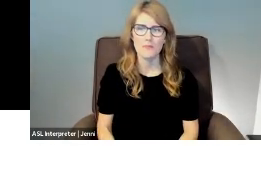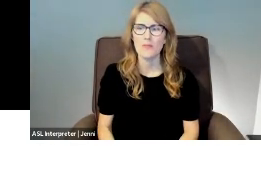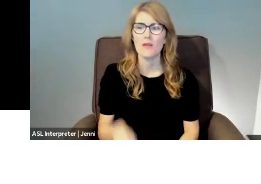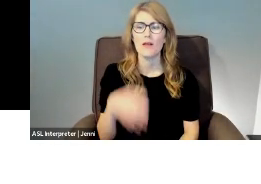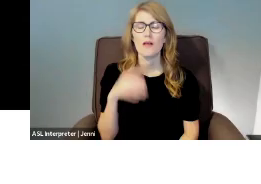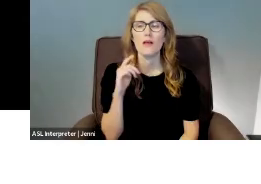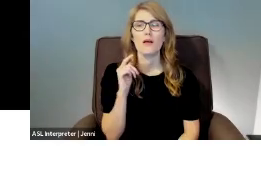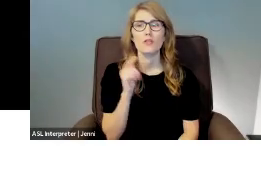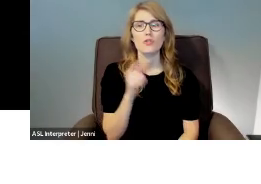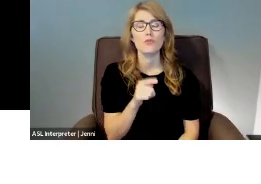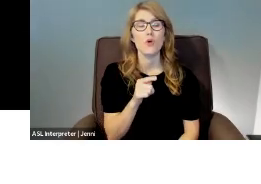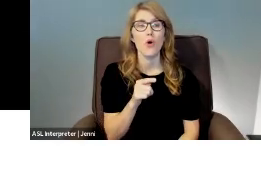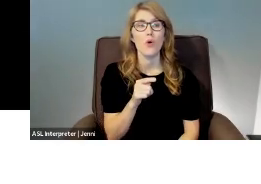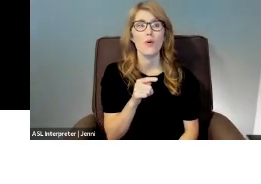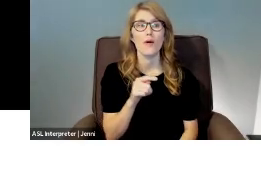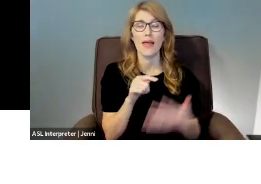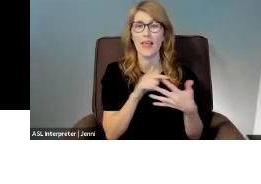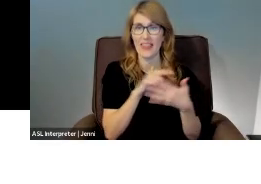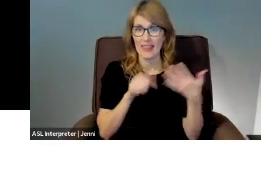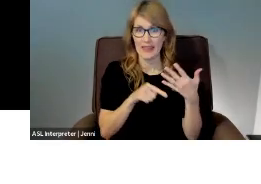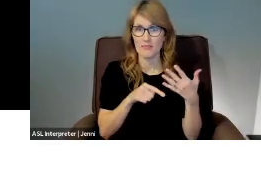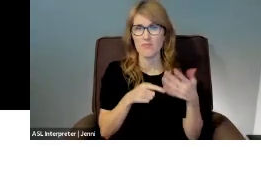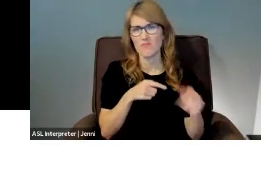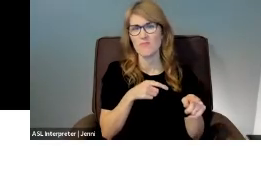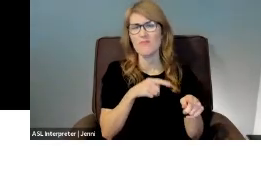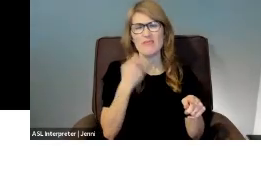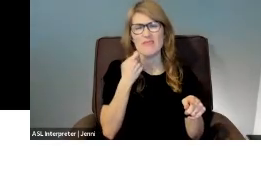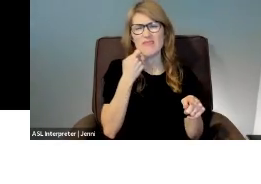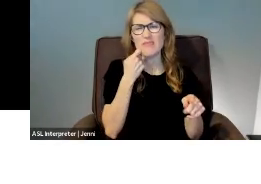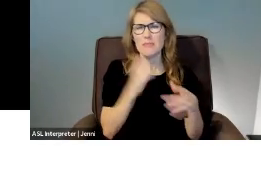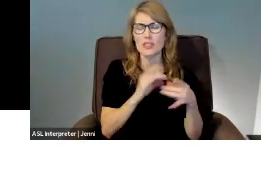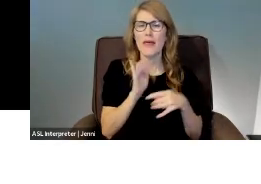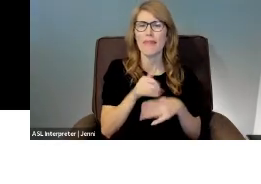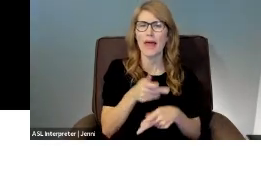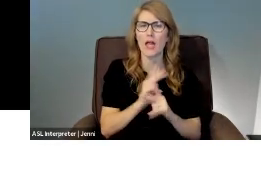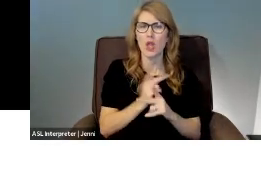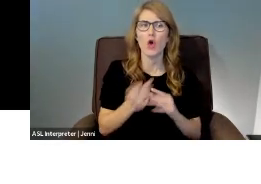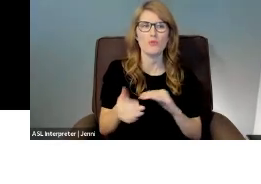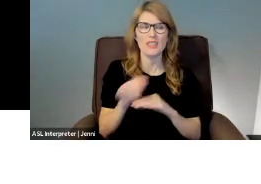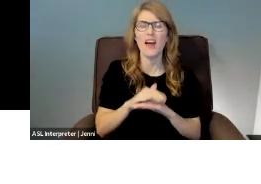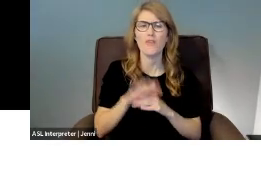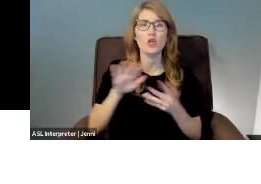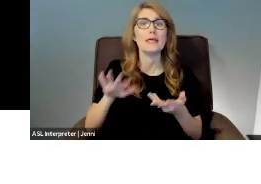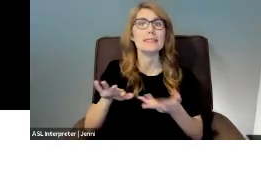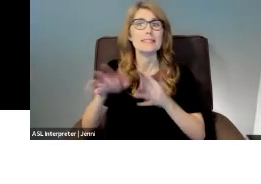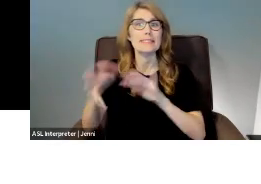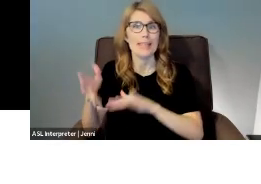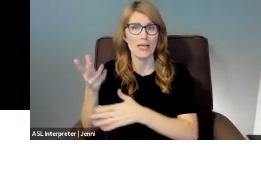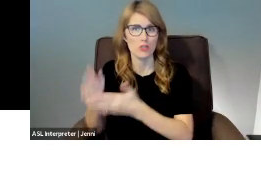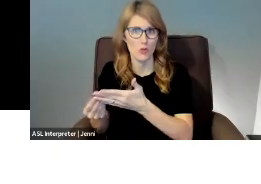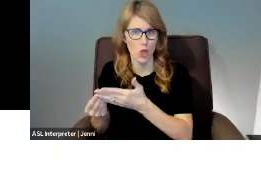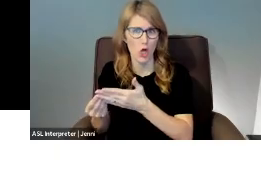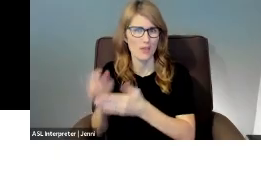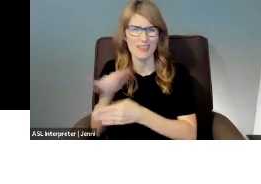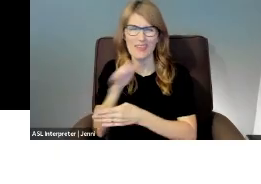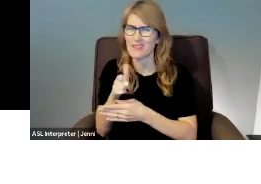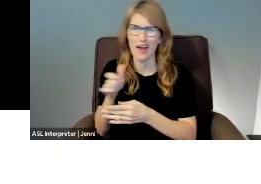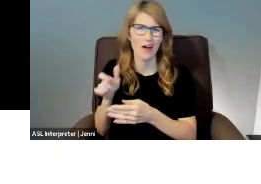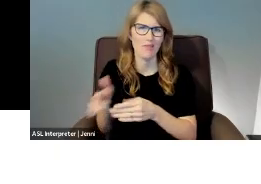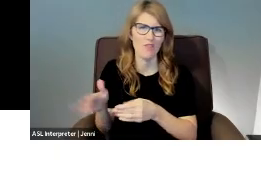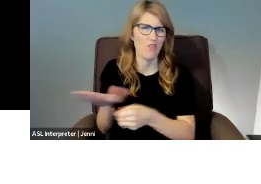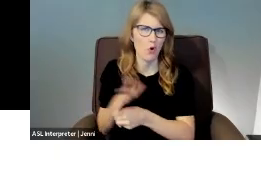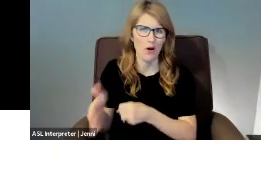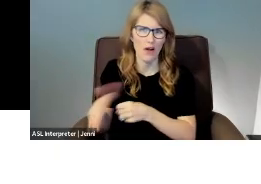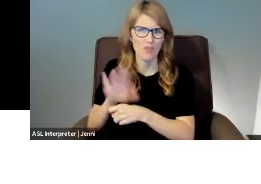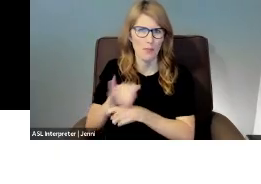So these loans cover disaster losses not fully covered by insurance or other sources. Proceeds from